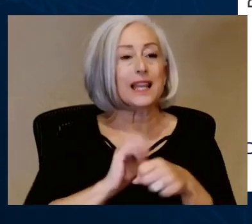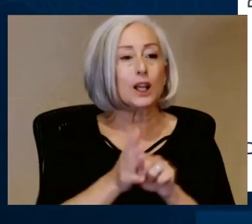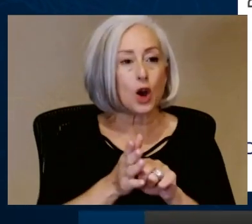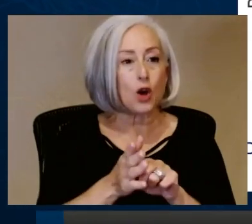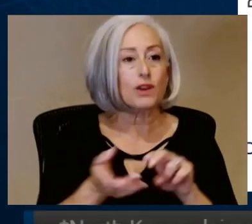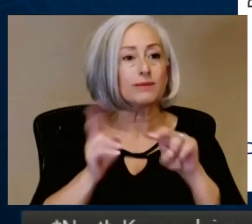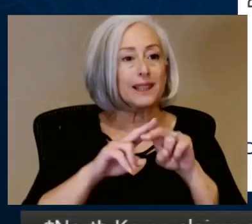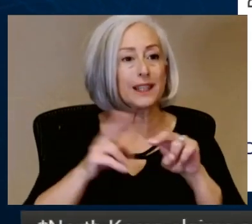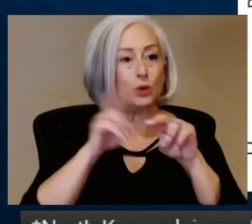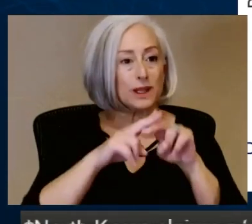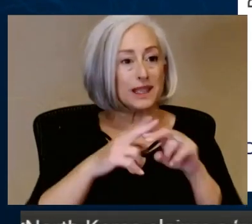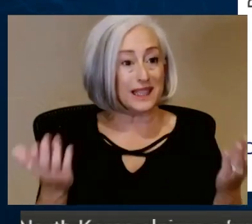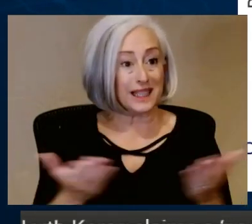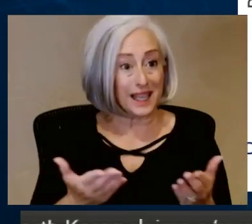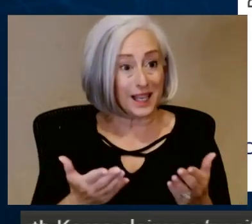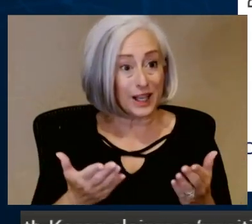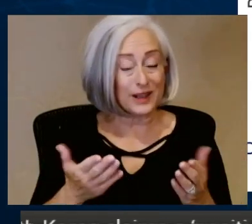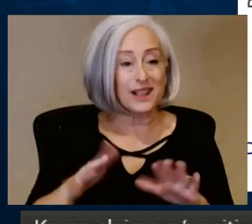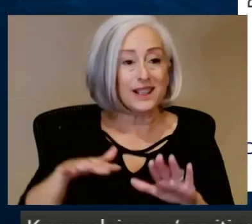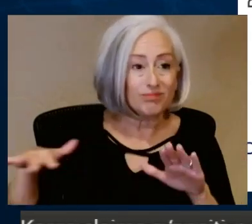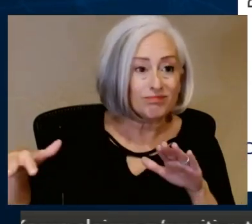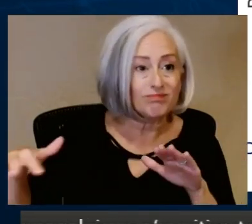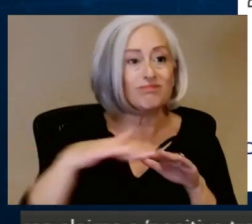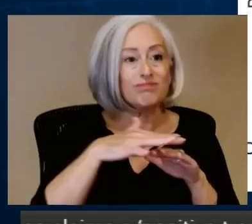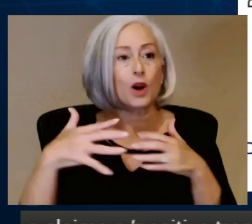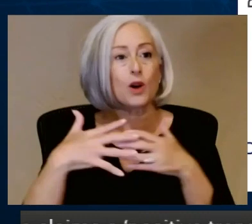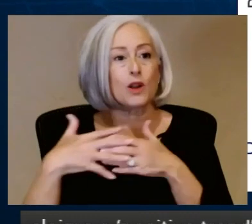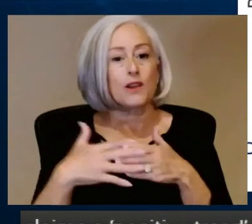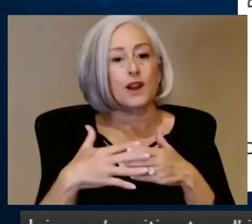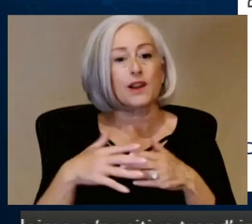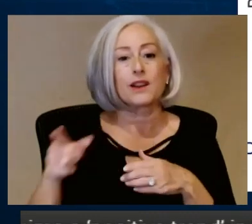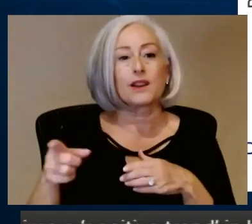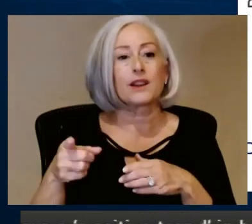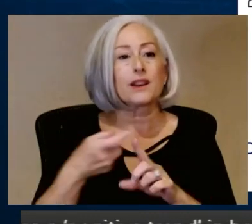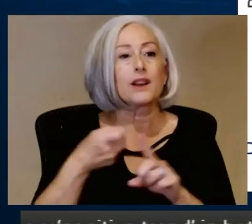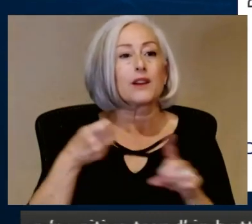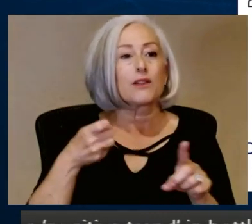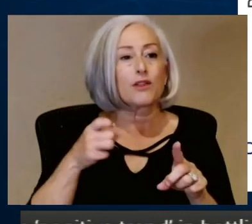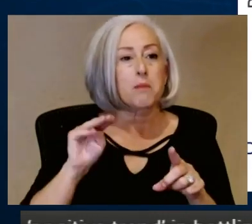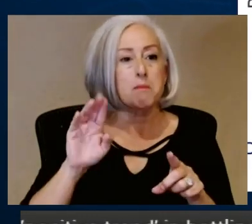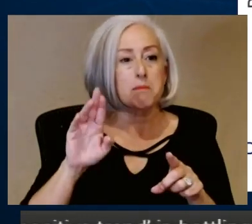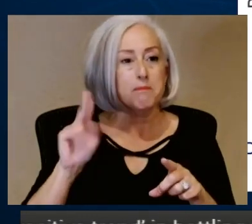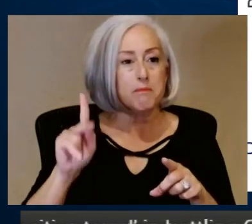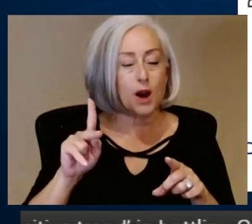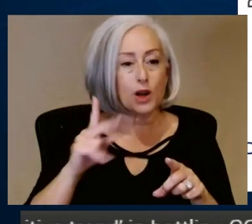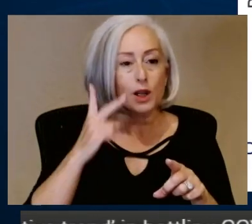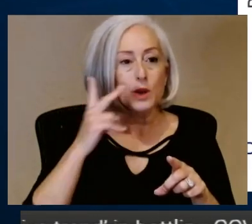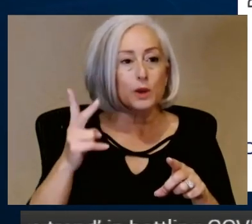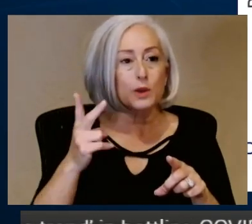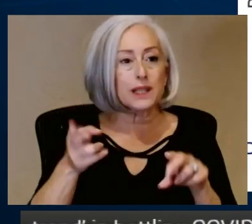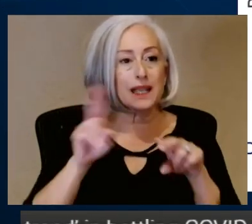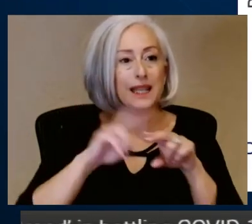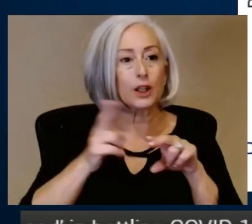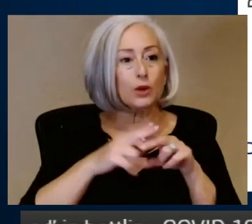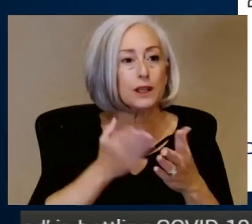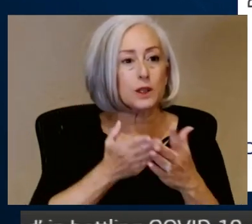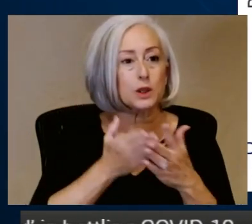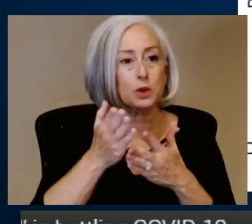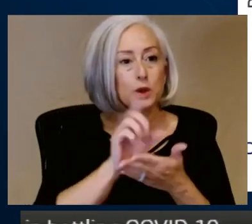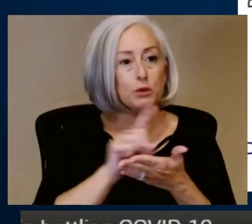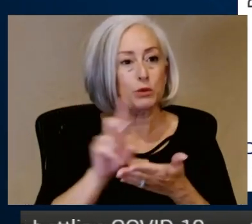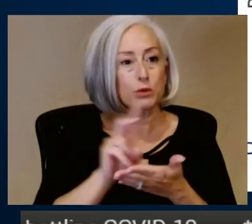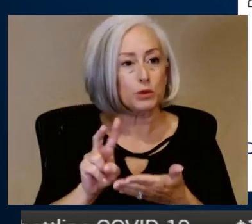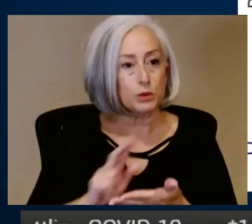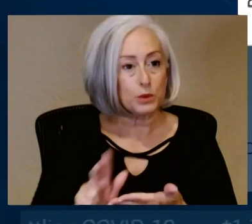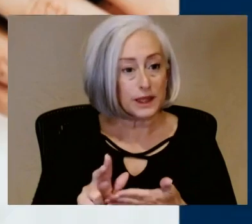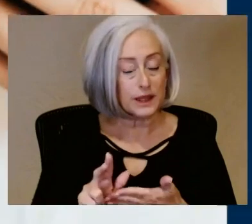and across the country. This graph from Mark shows the increase over the last few weeks. So what else are the numbers telling us?